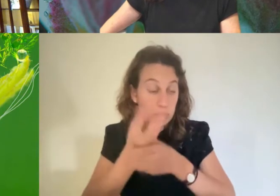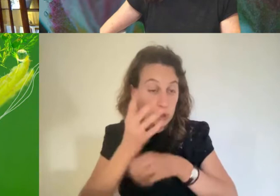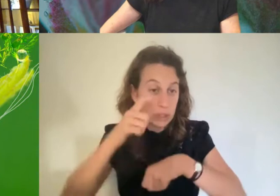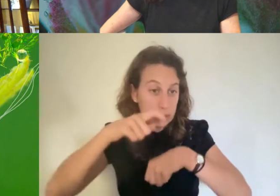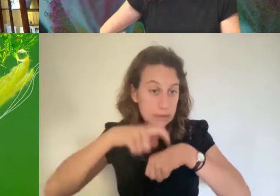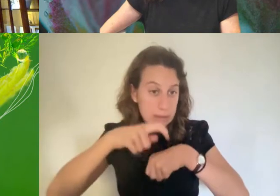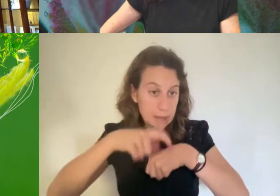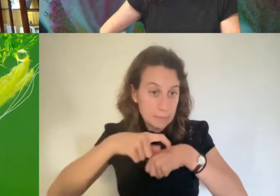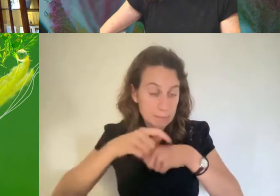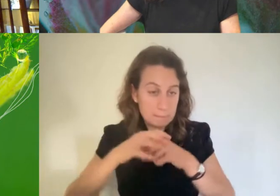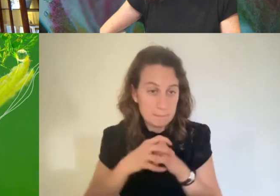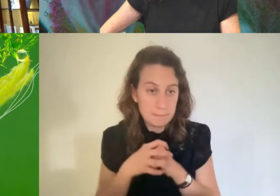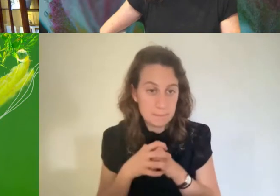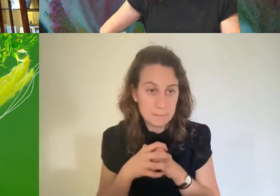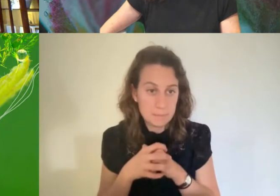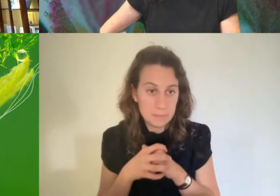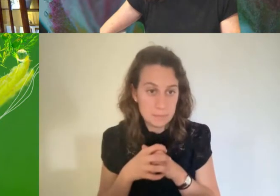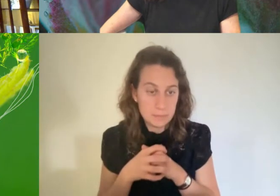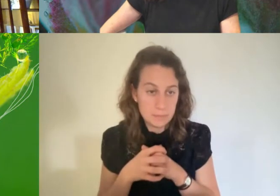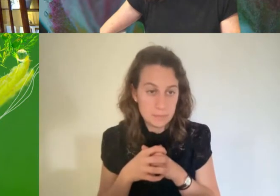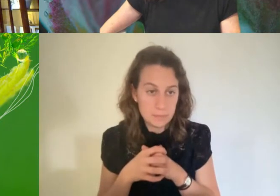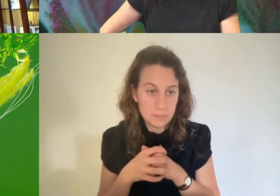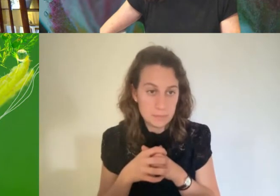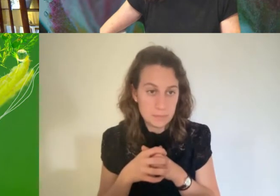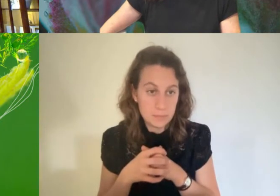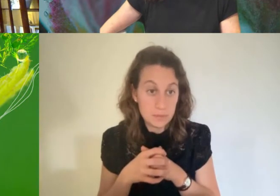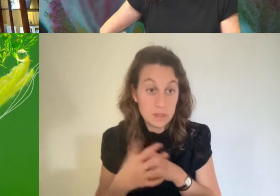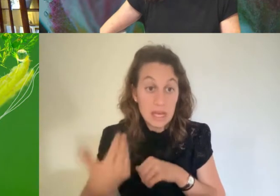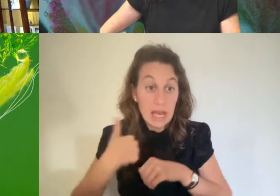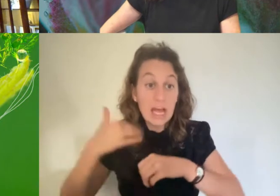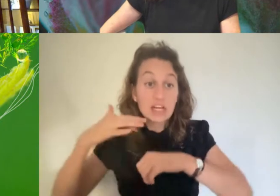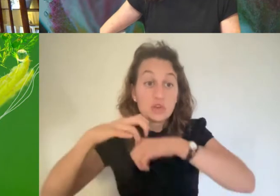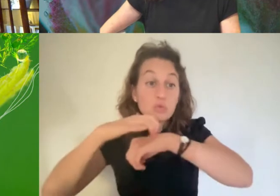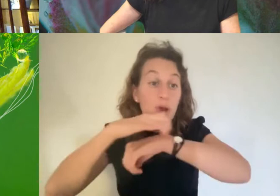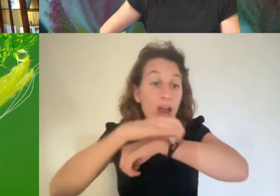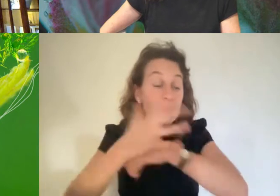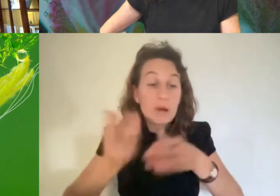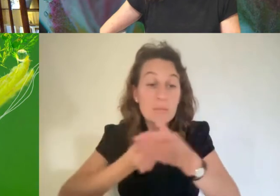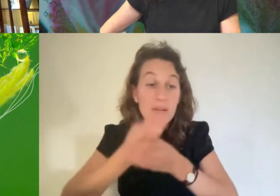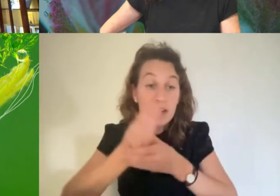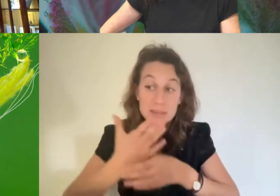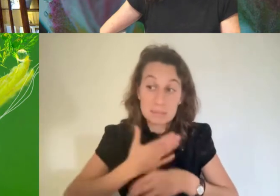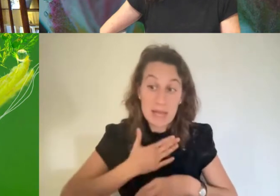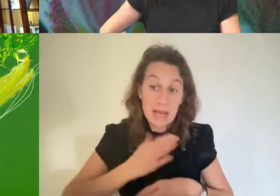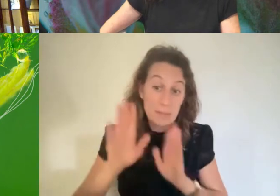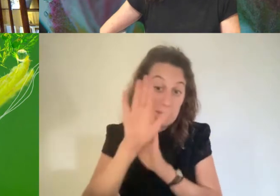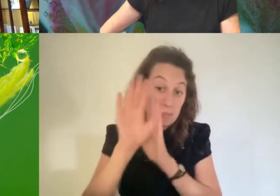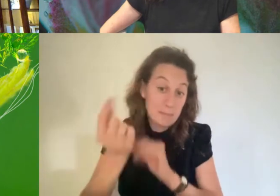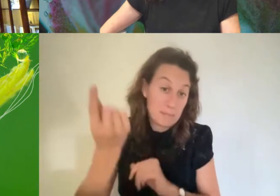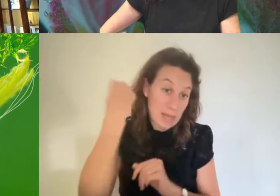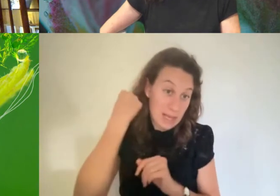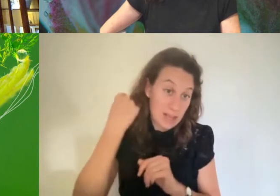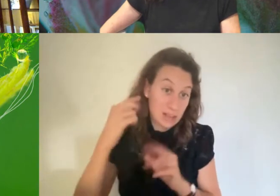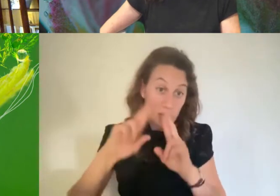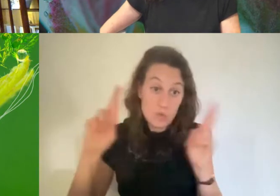to have two of the grape plants in my backyard and they're ready for the new cycle of the